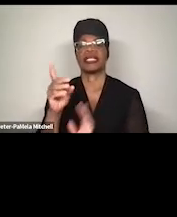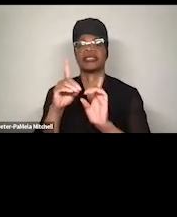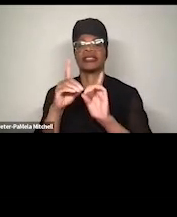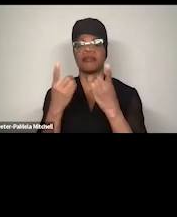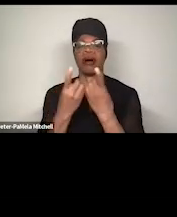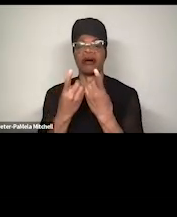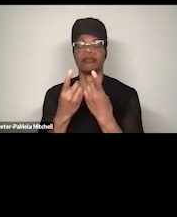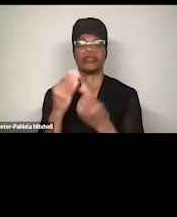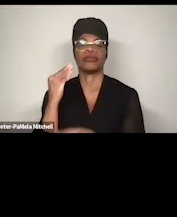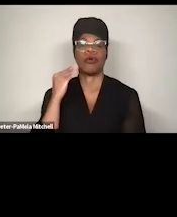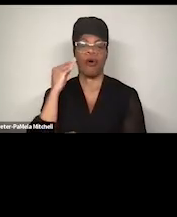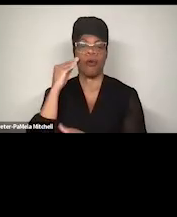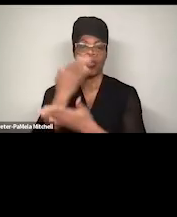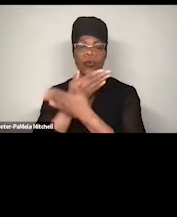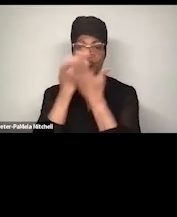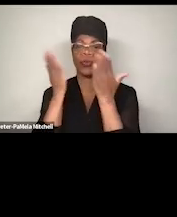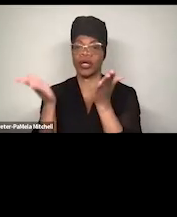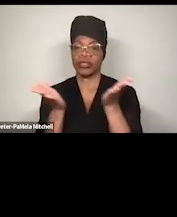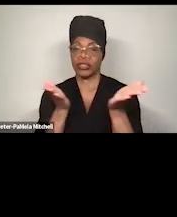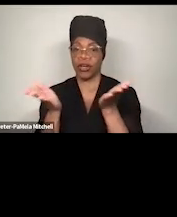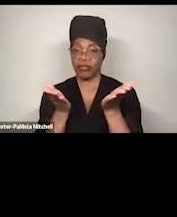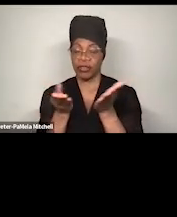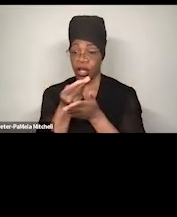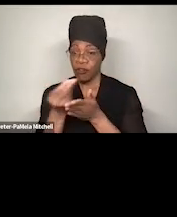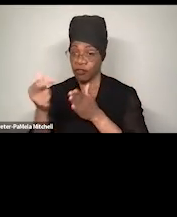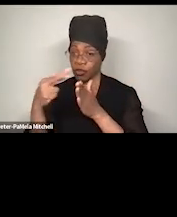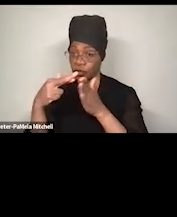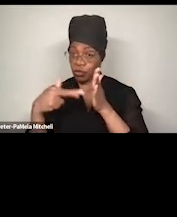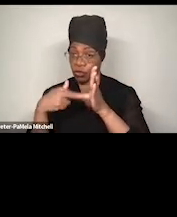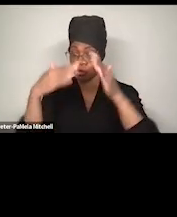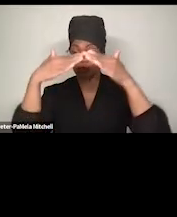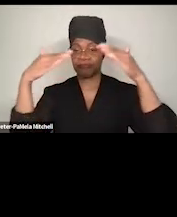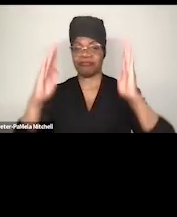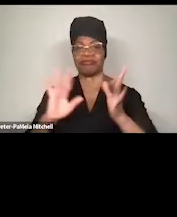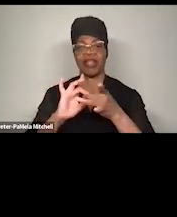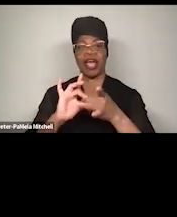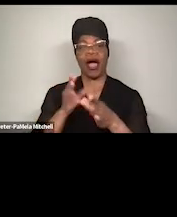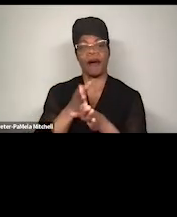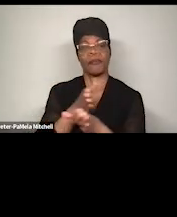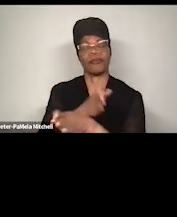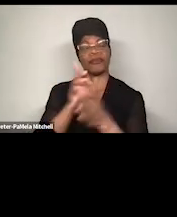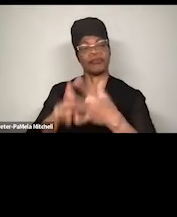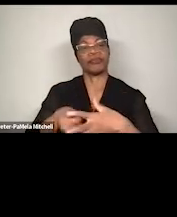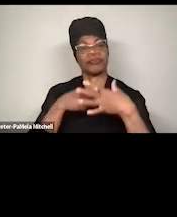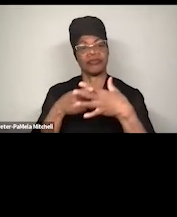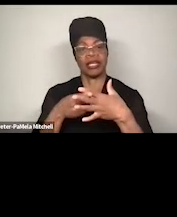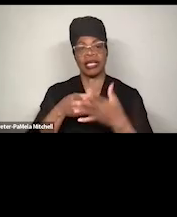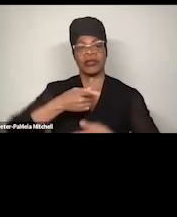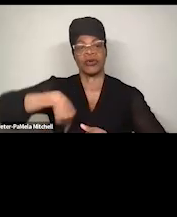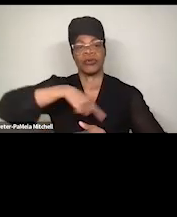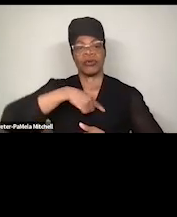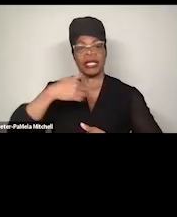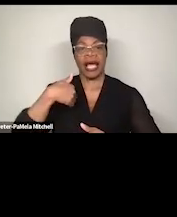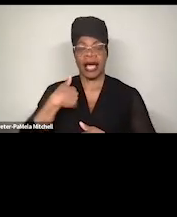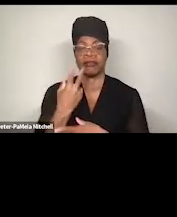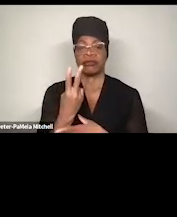slide. So I will give a few housekeeping instructions before we kick off the great content today. We are